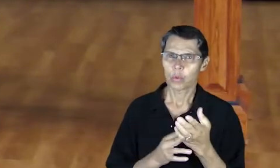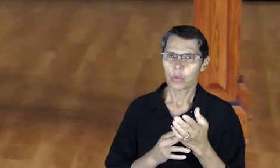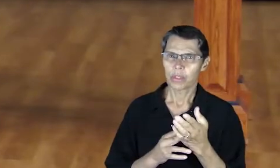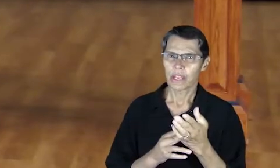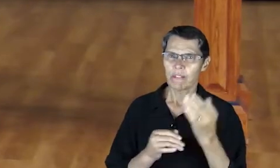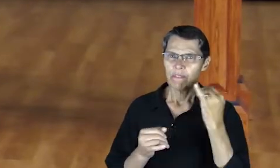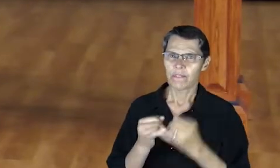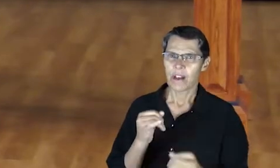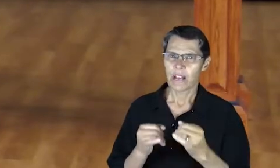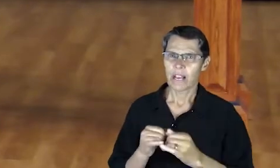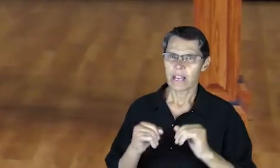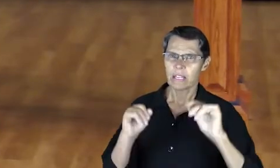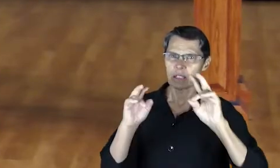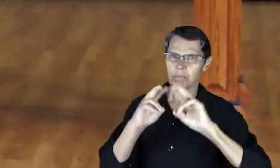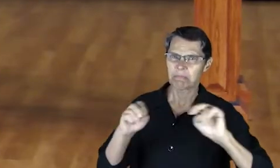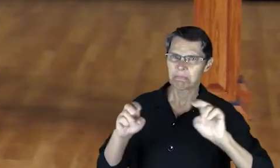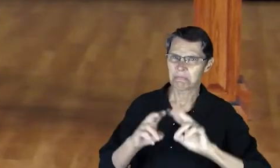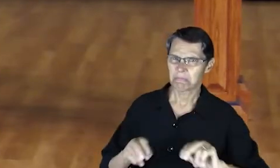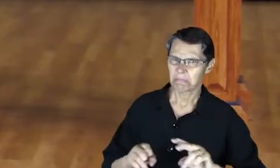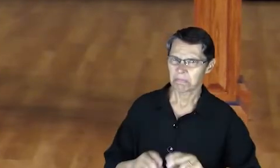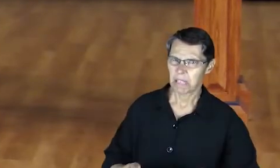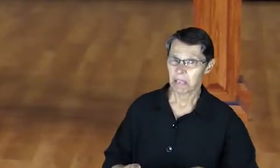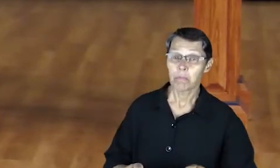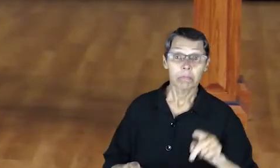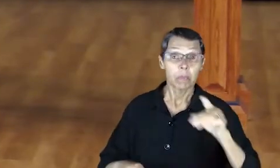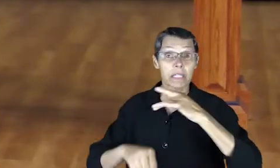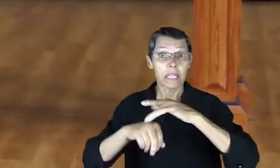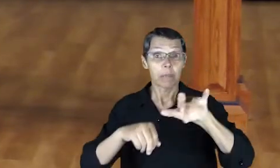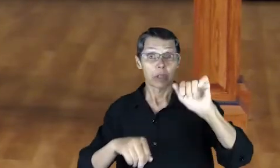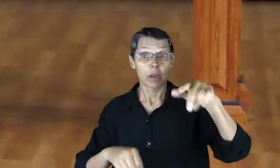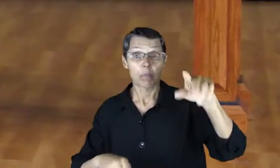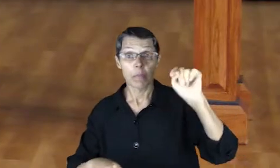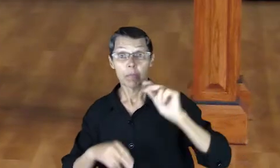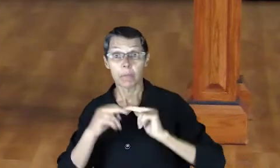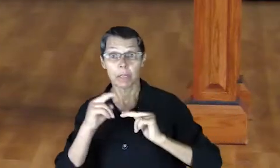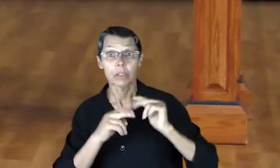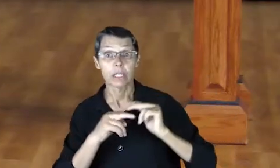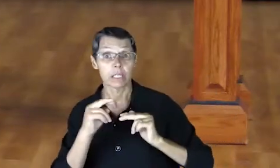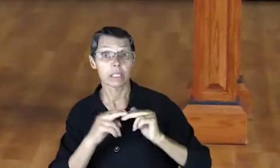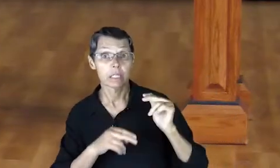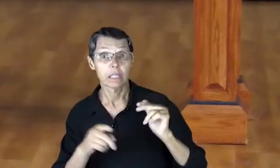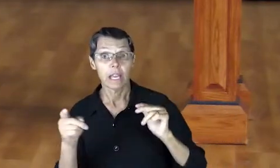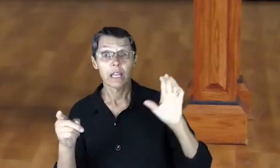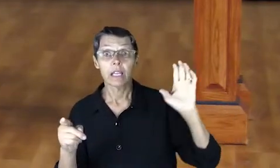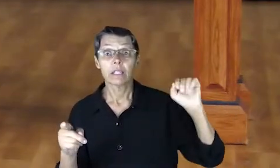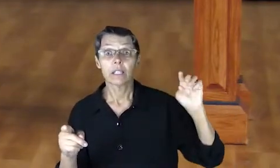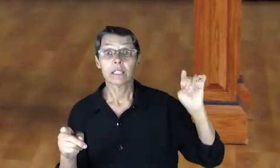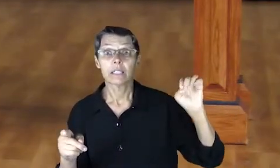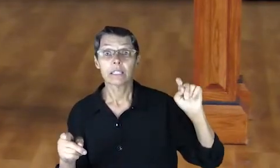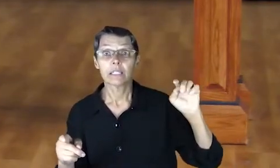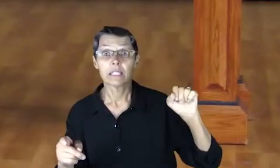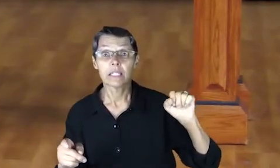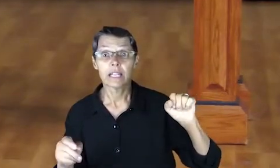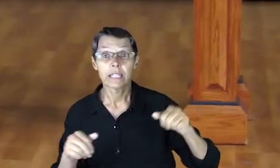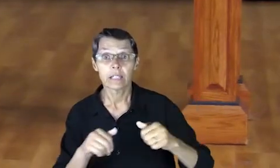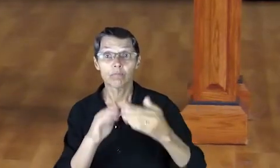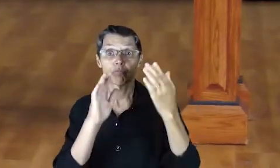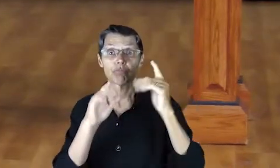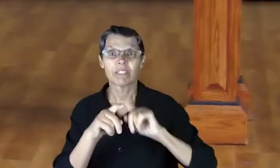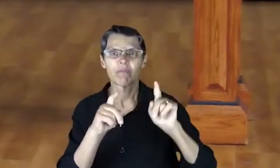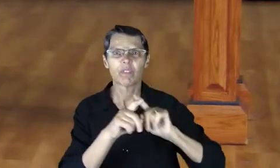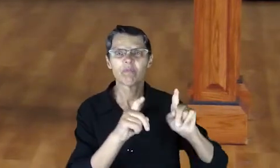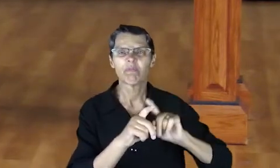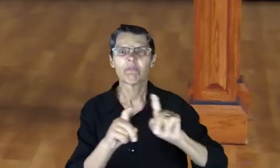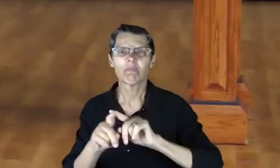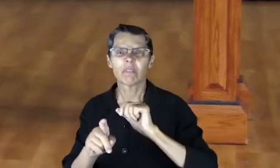finals. We were at an empty apartment building, and these cadets were being put through several scenarios, and as they came